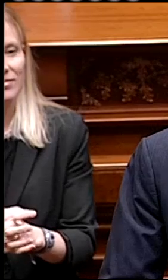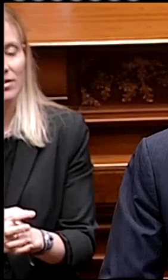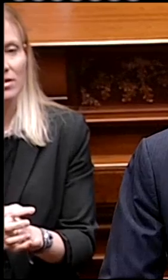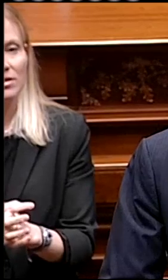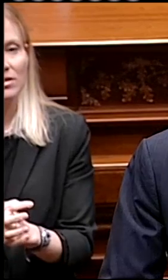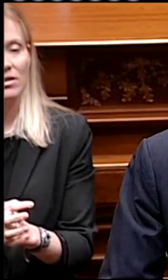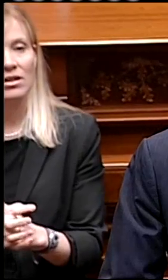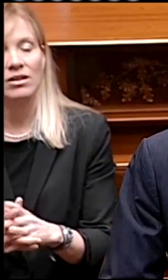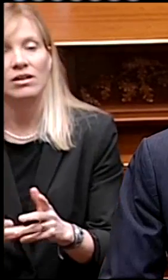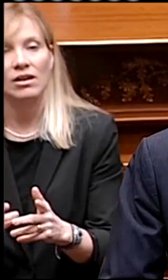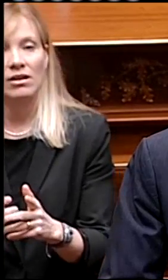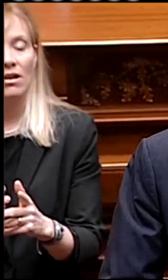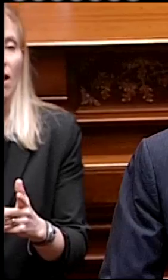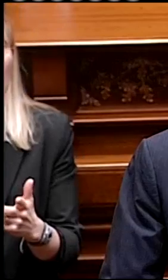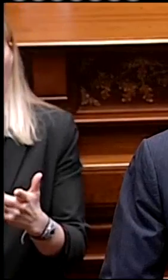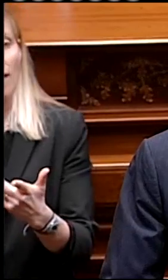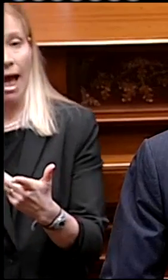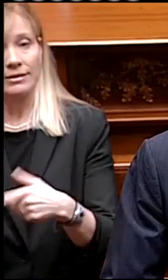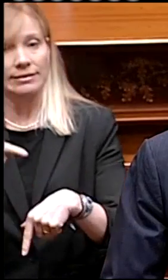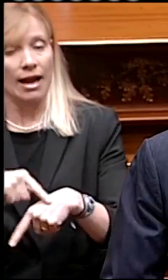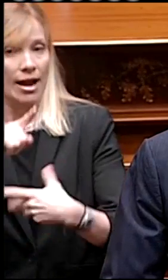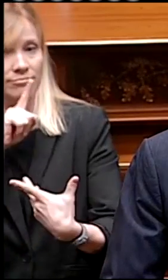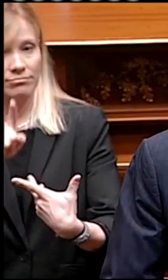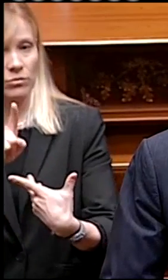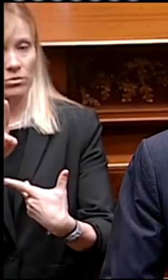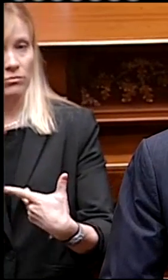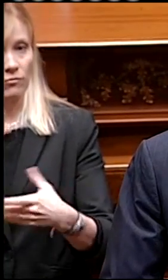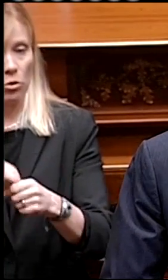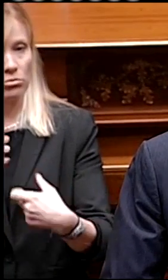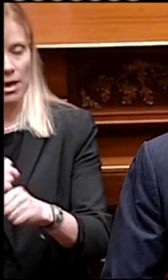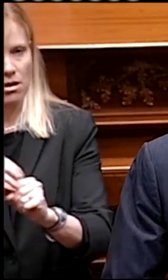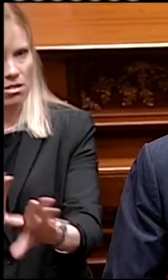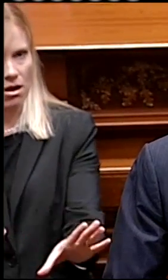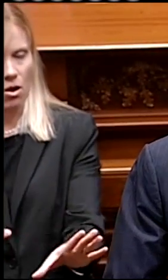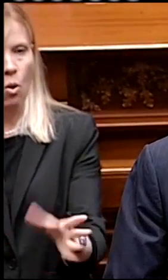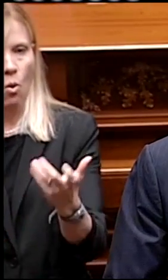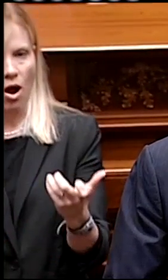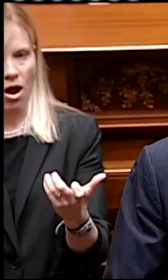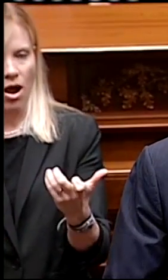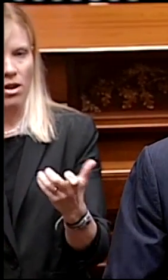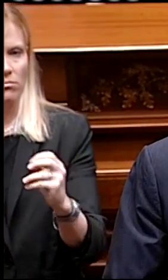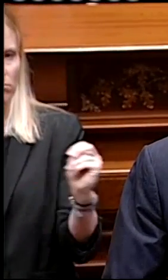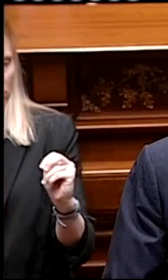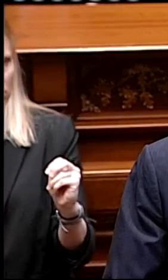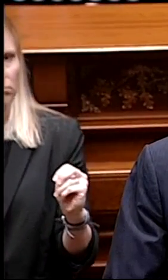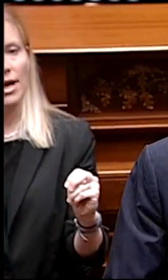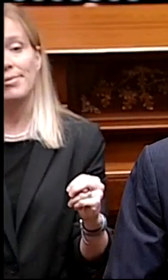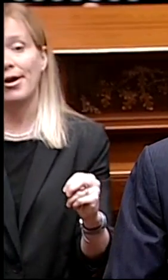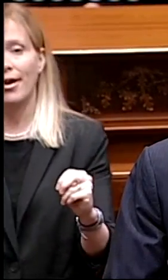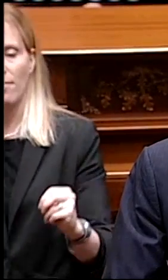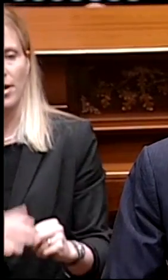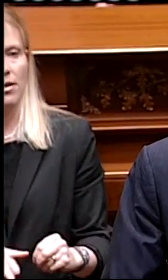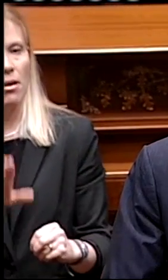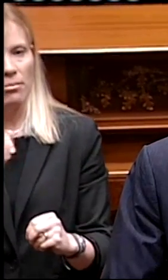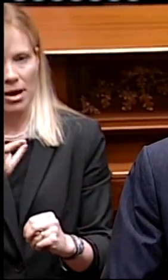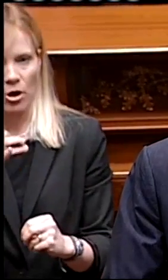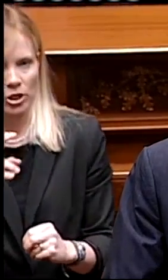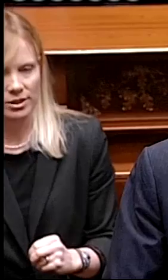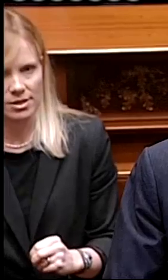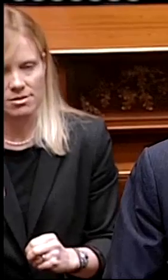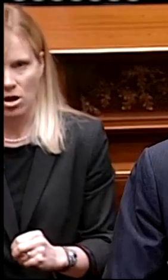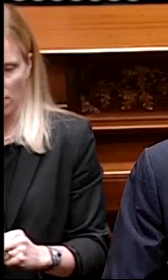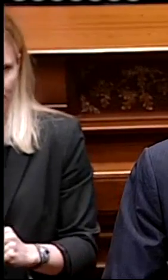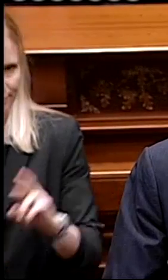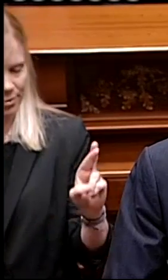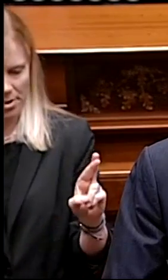Last November, voters made it clear they want bipartisan government. They want a government where people